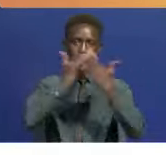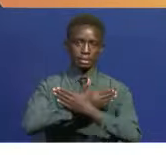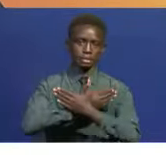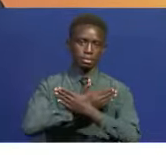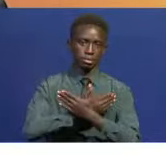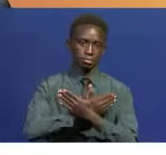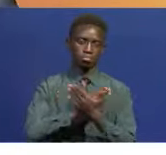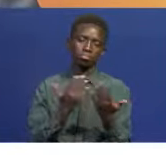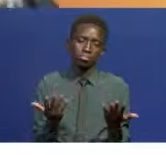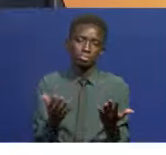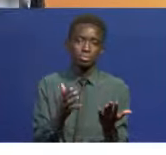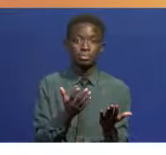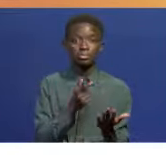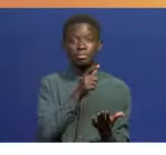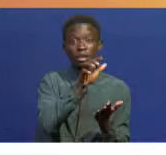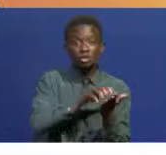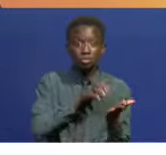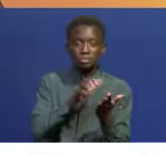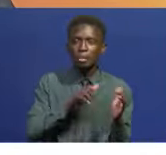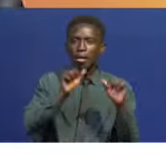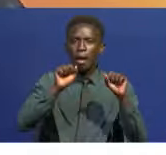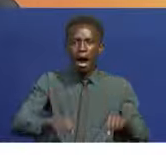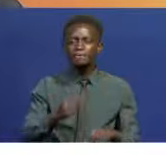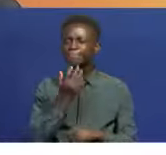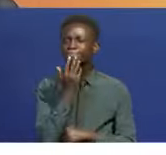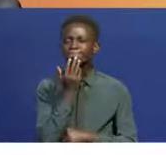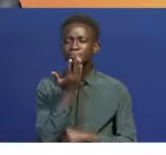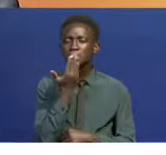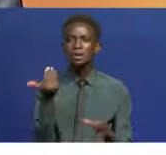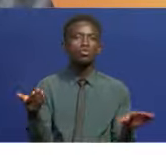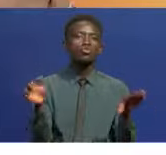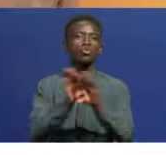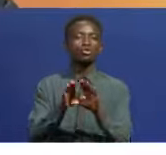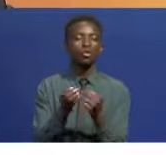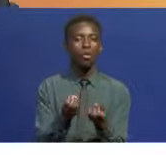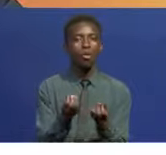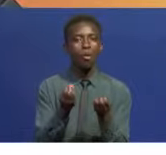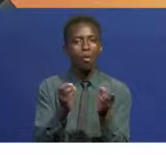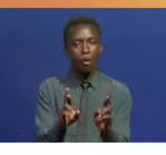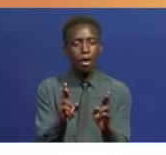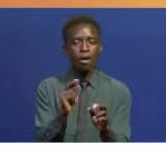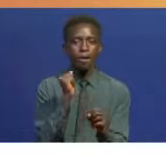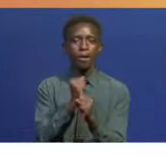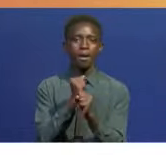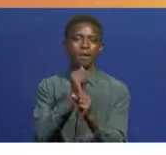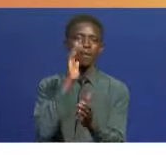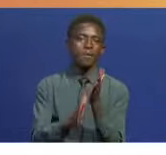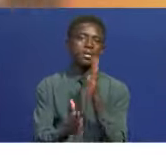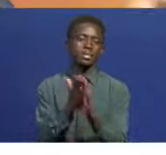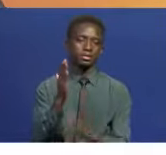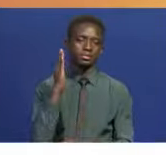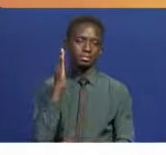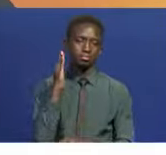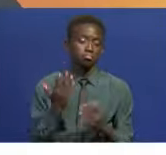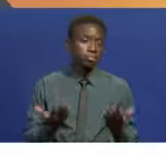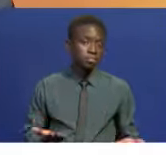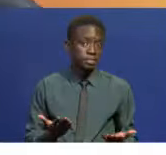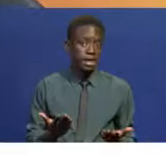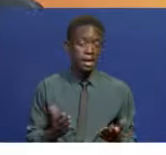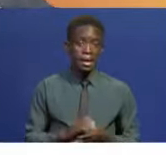close or they will work without a Ngandi. Where are we taking this country in terms of security? Because security